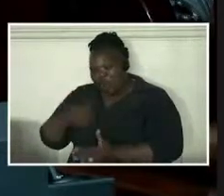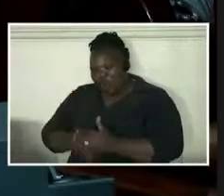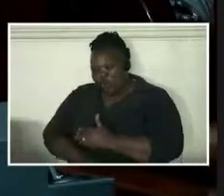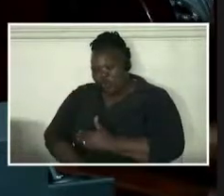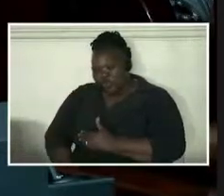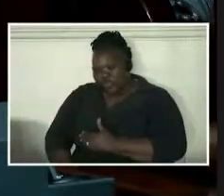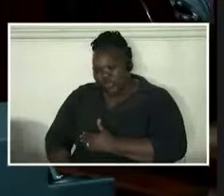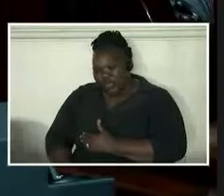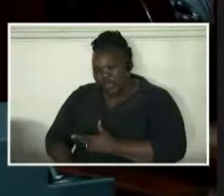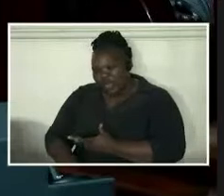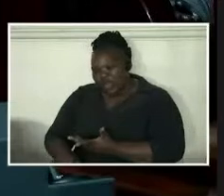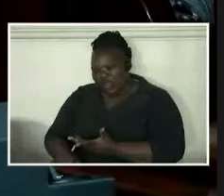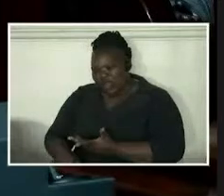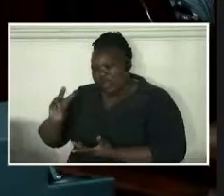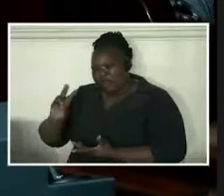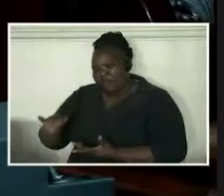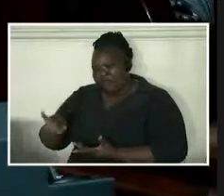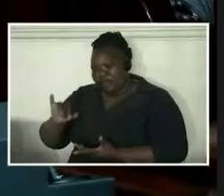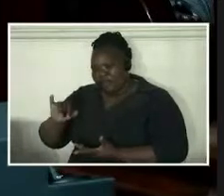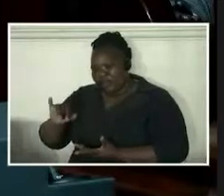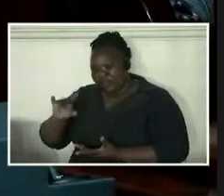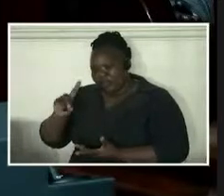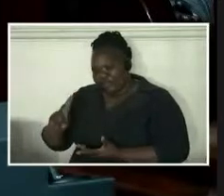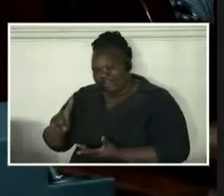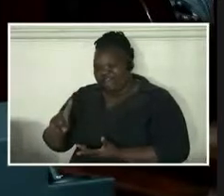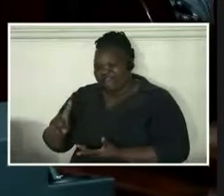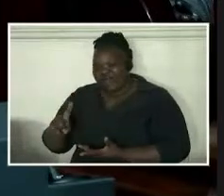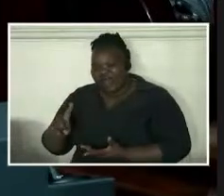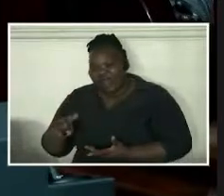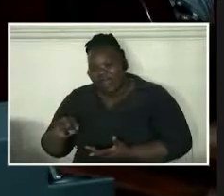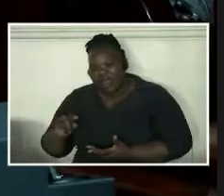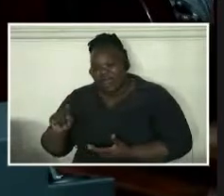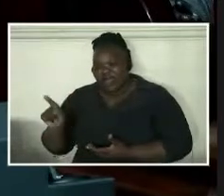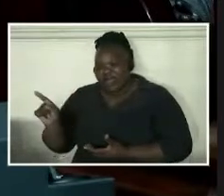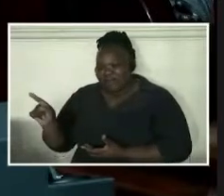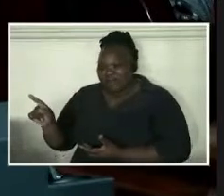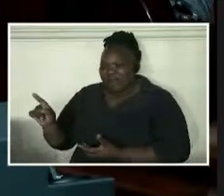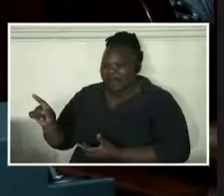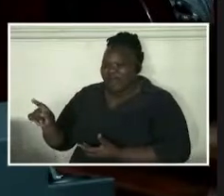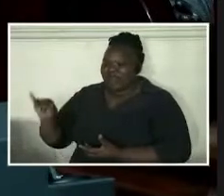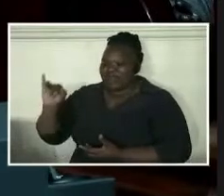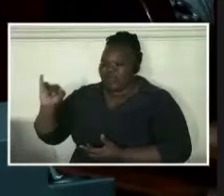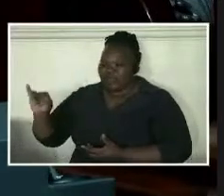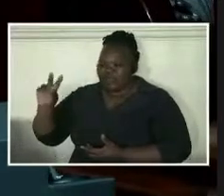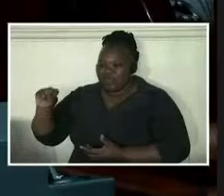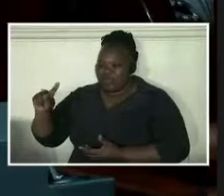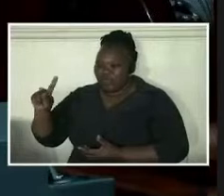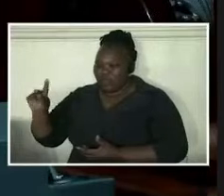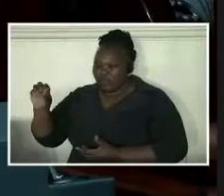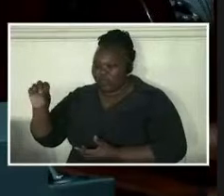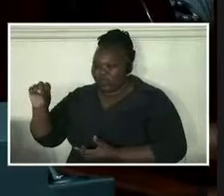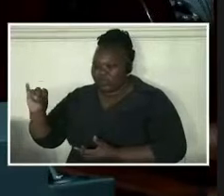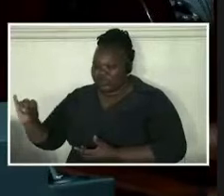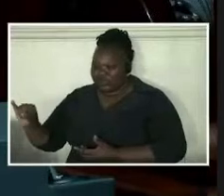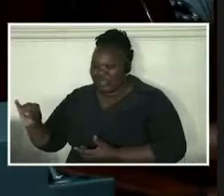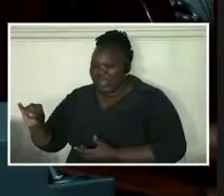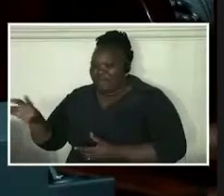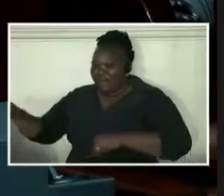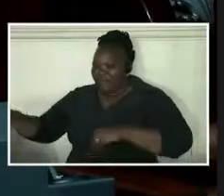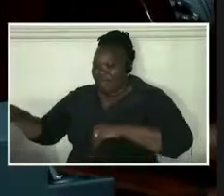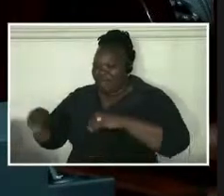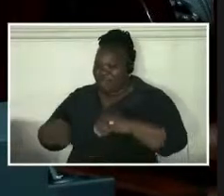general shortage of the staff in hospitals at increasing albert they even told us that